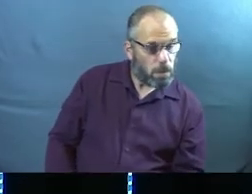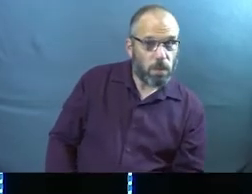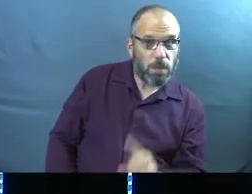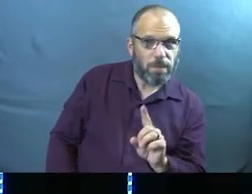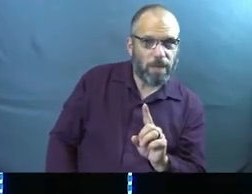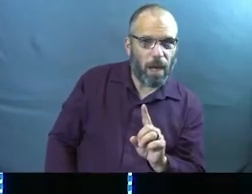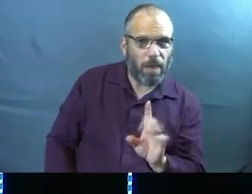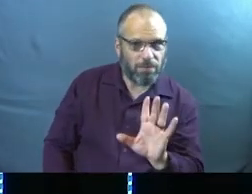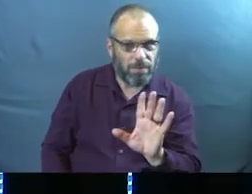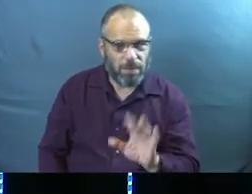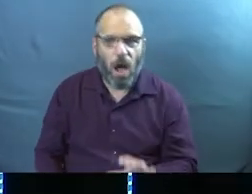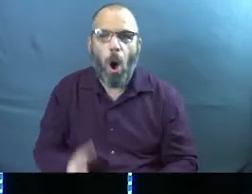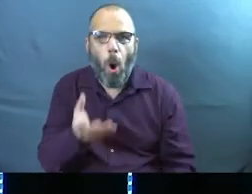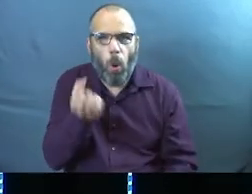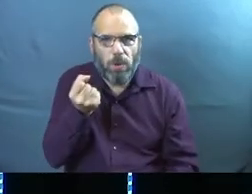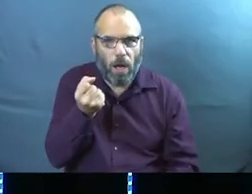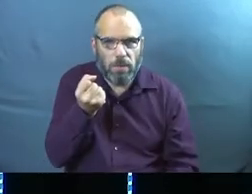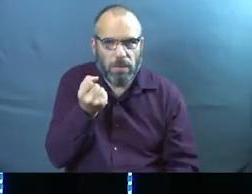But I want you to hold on to this.